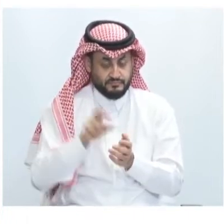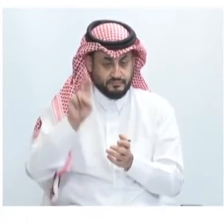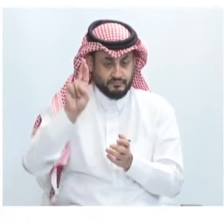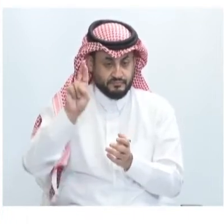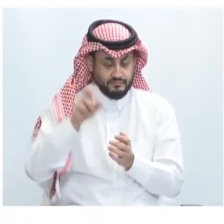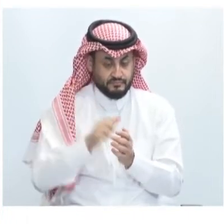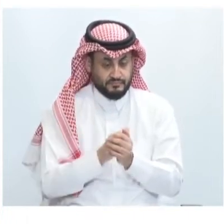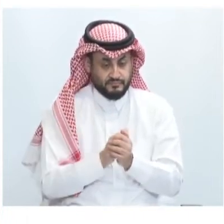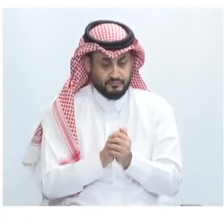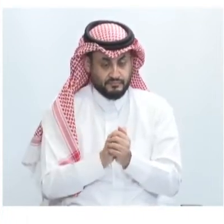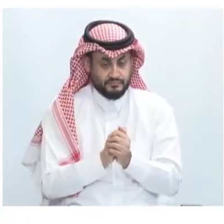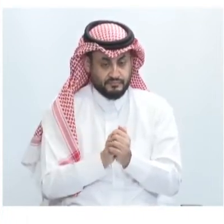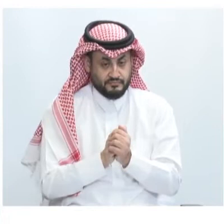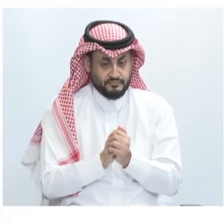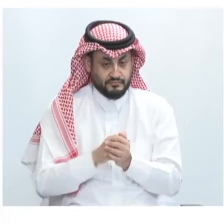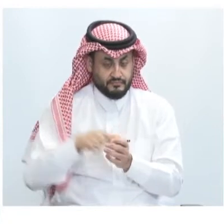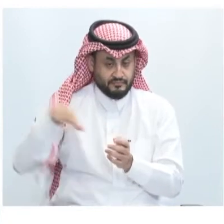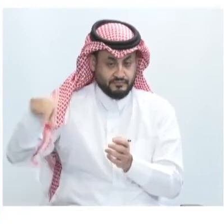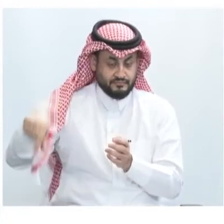R, Q,